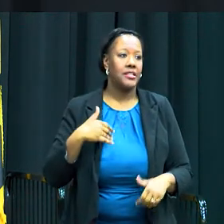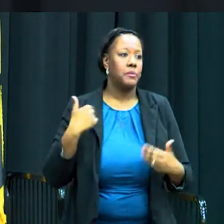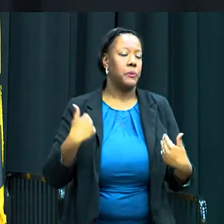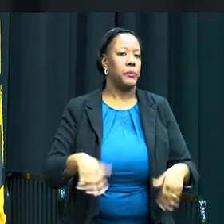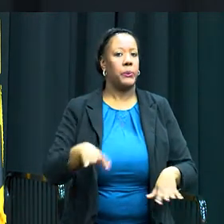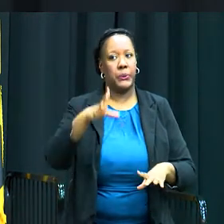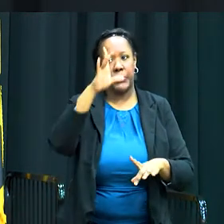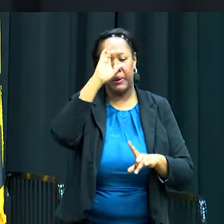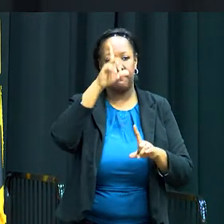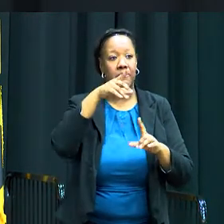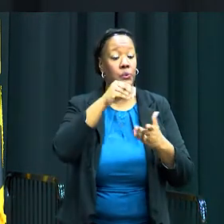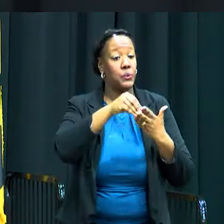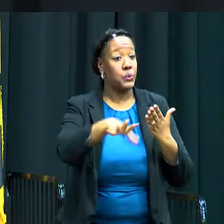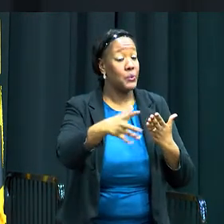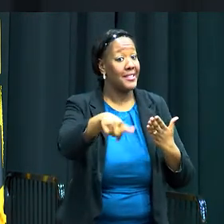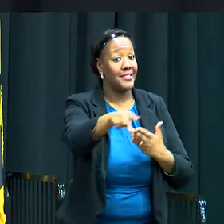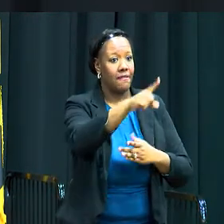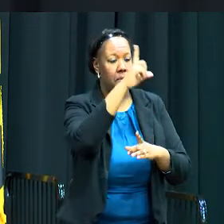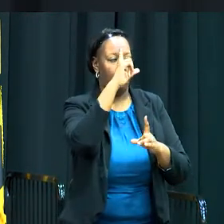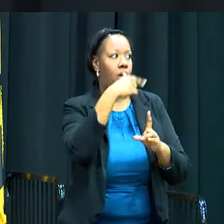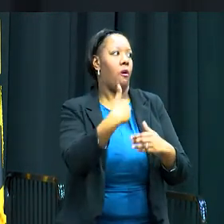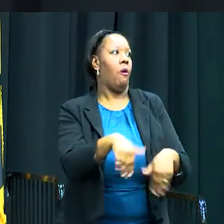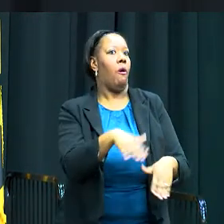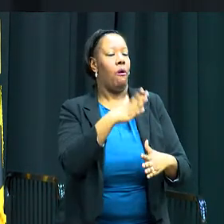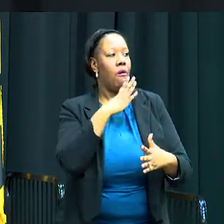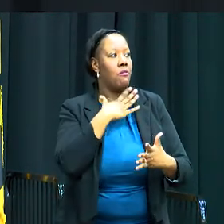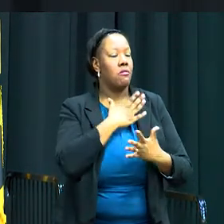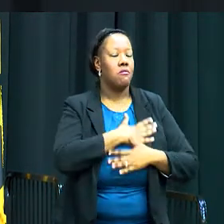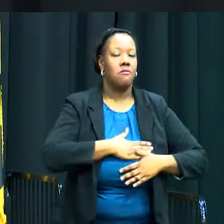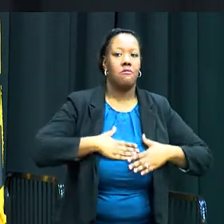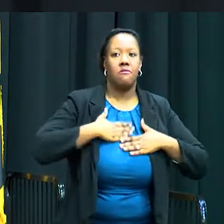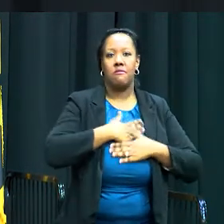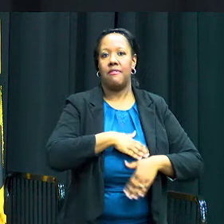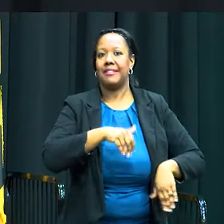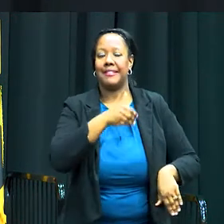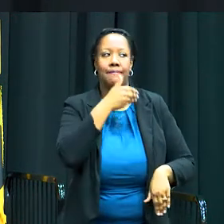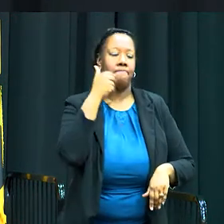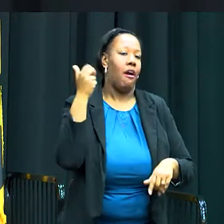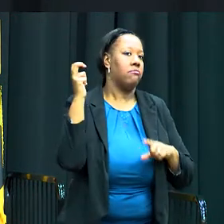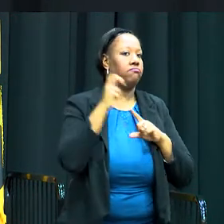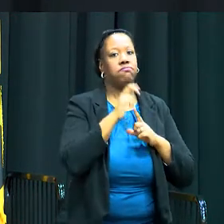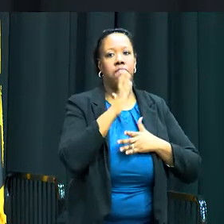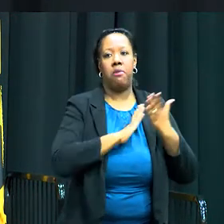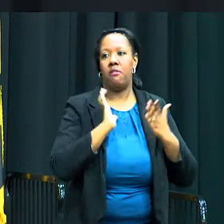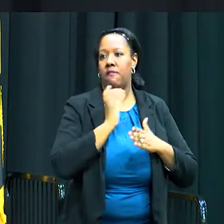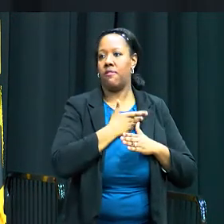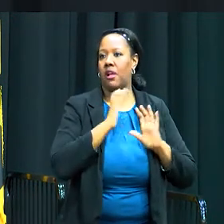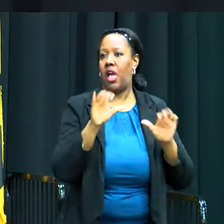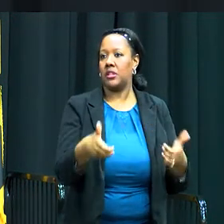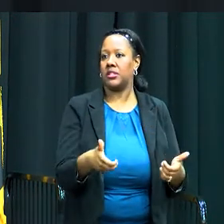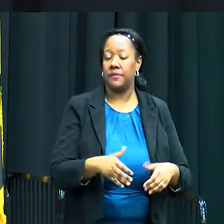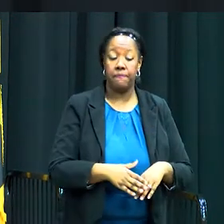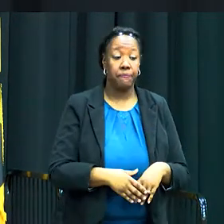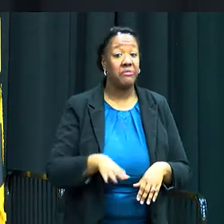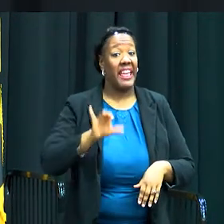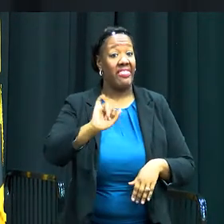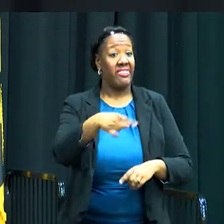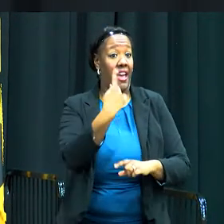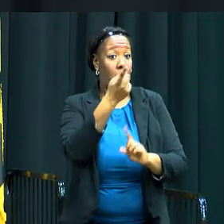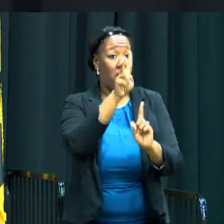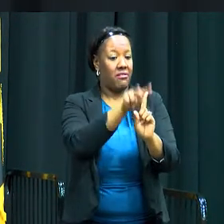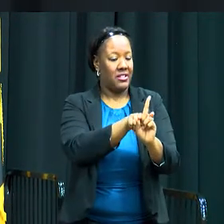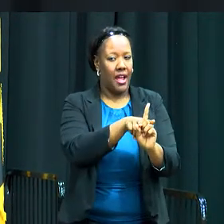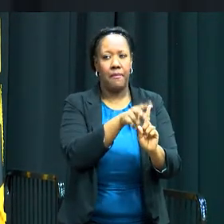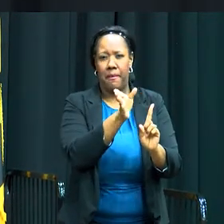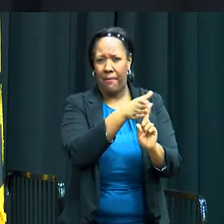about these debates, often sharing with her that they are the best part of her class. Beyond that assignment, however, it